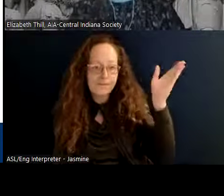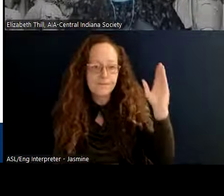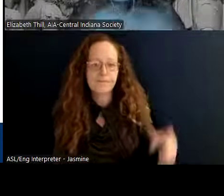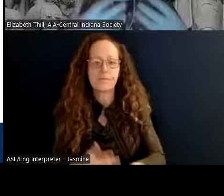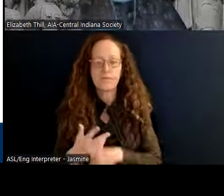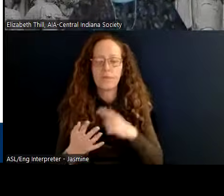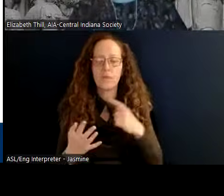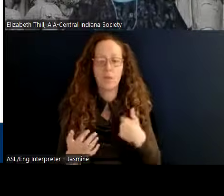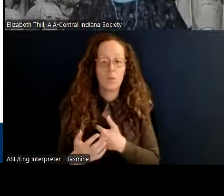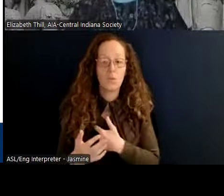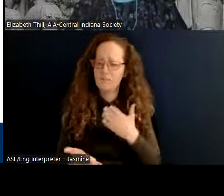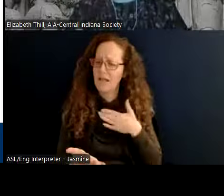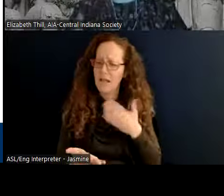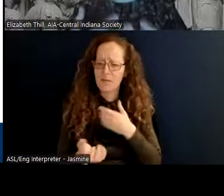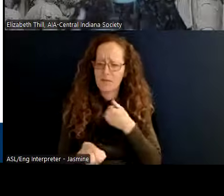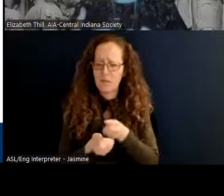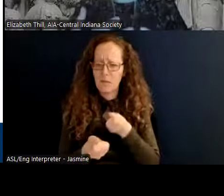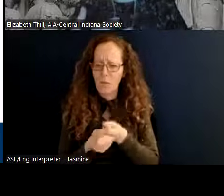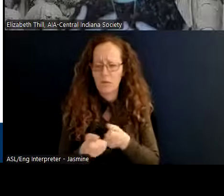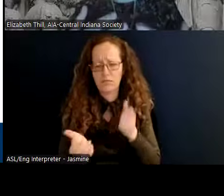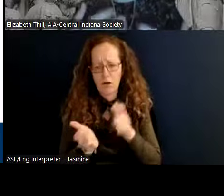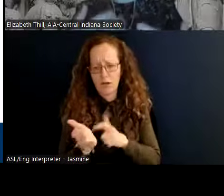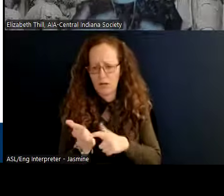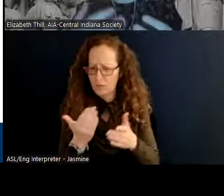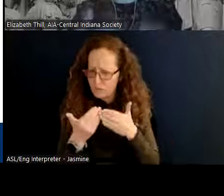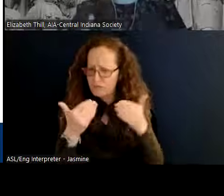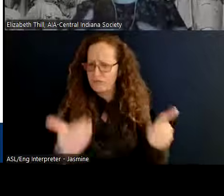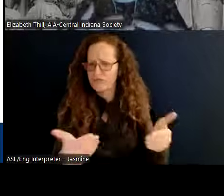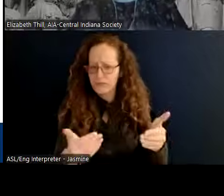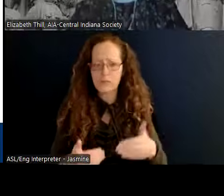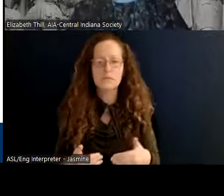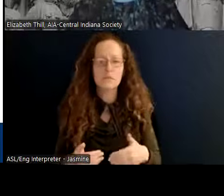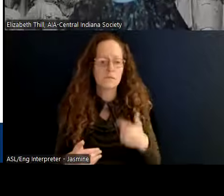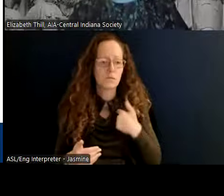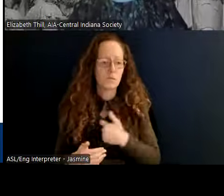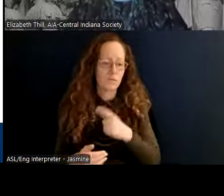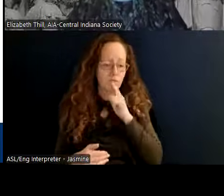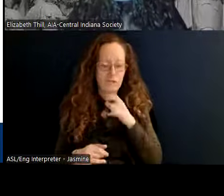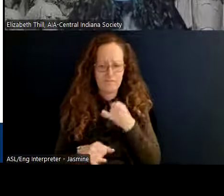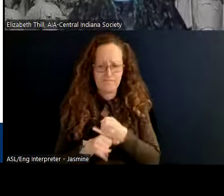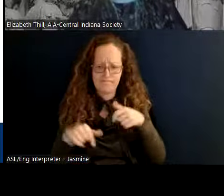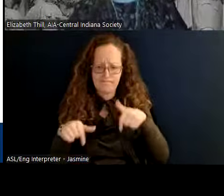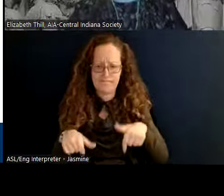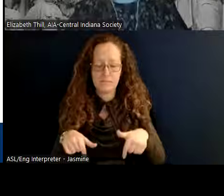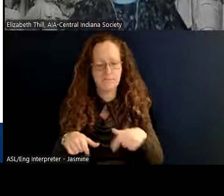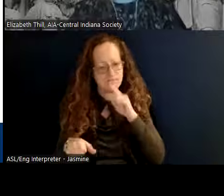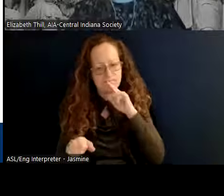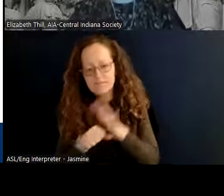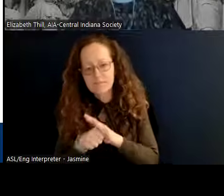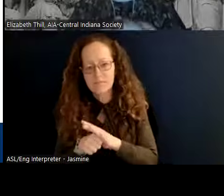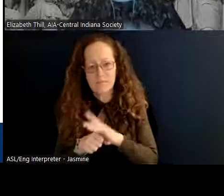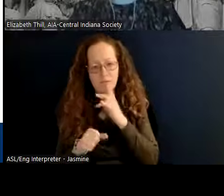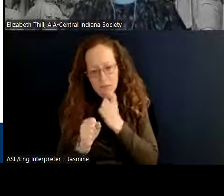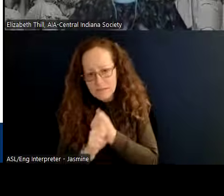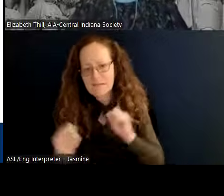also happy to support archaeology going forward. So we really are an institution dedicated to